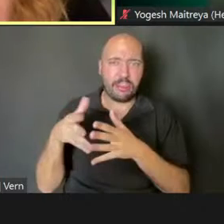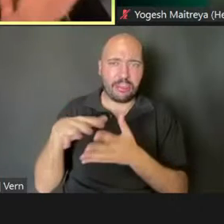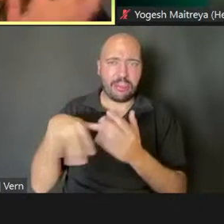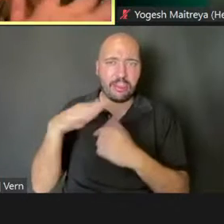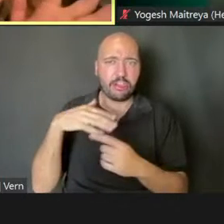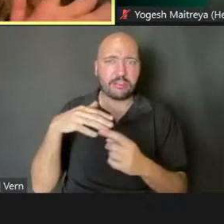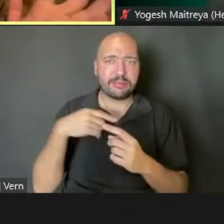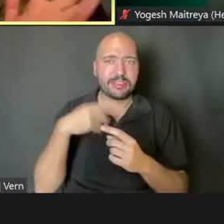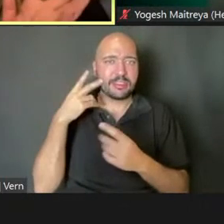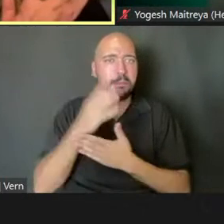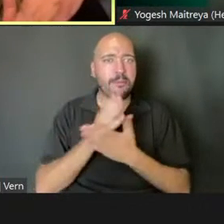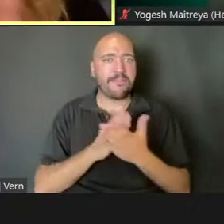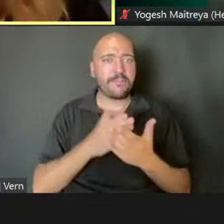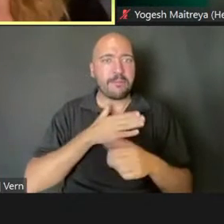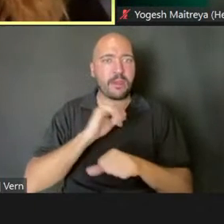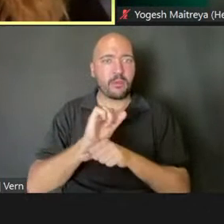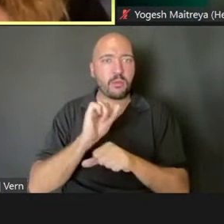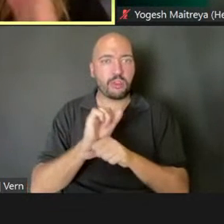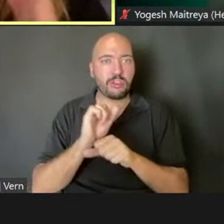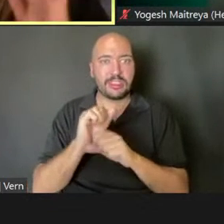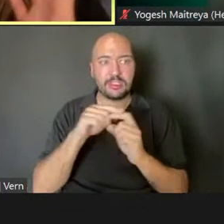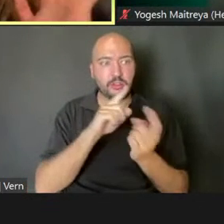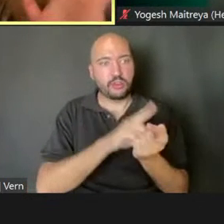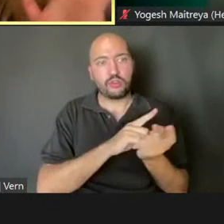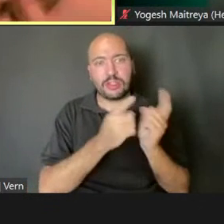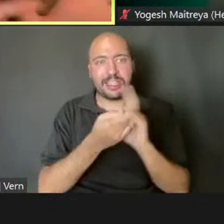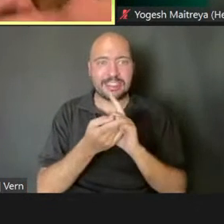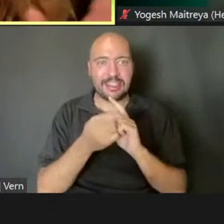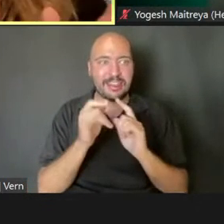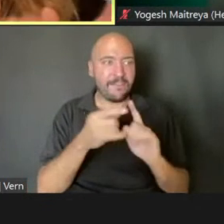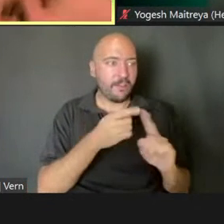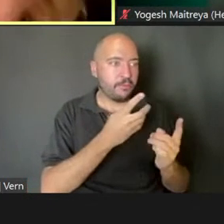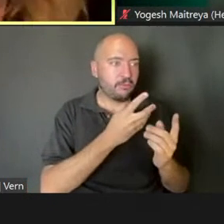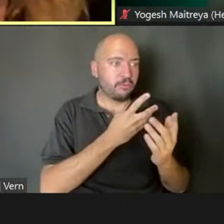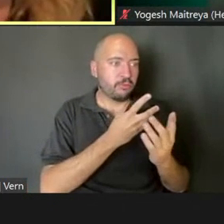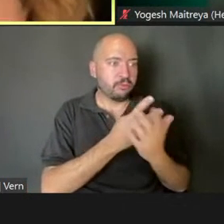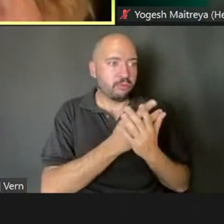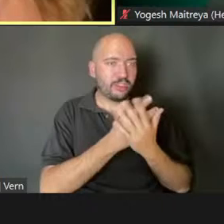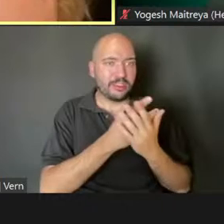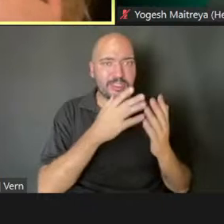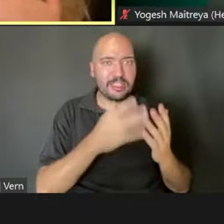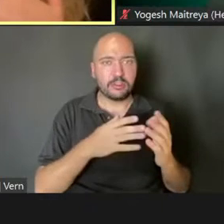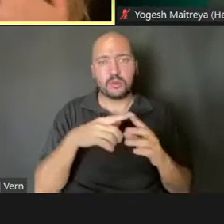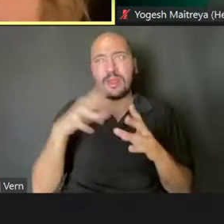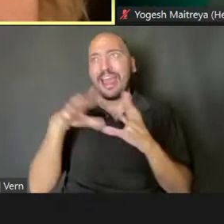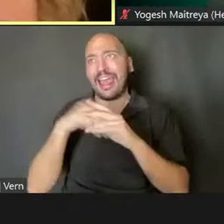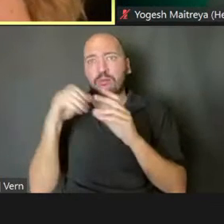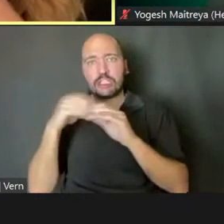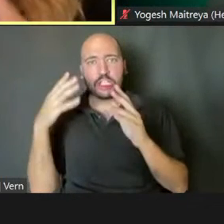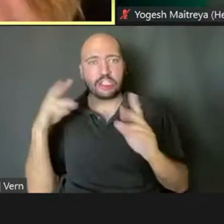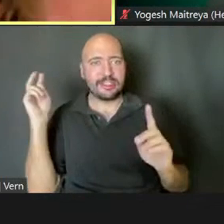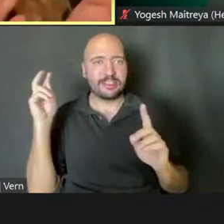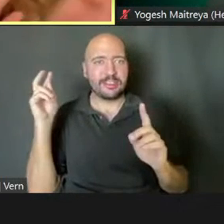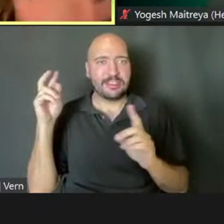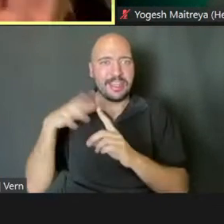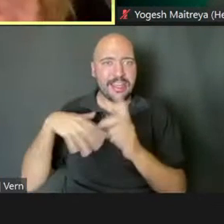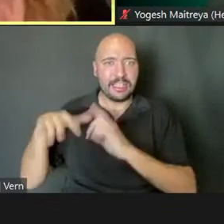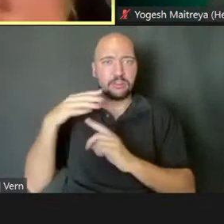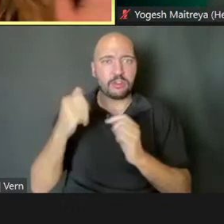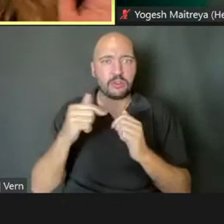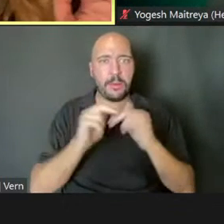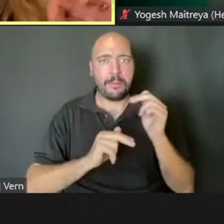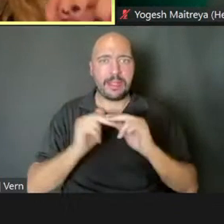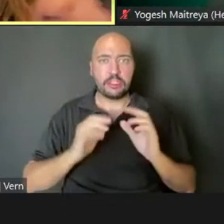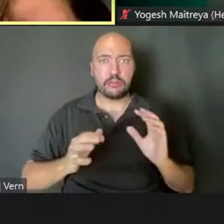kind of see part of my work as translating that from a prison context to an outsider context and trying to